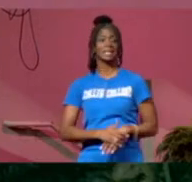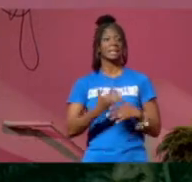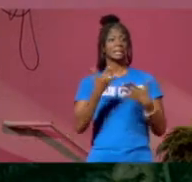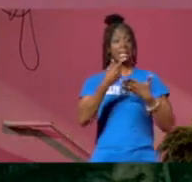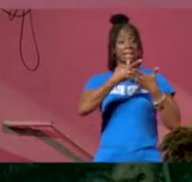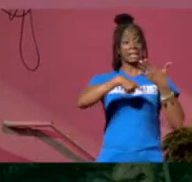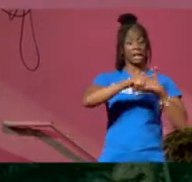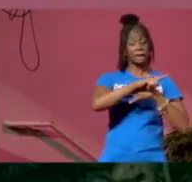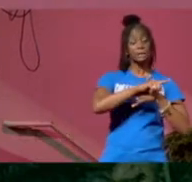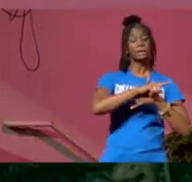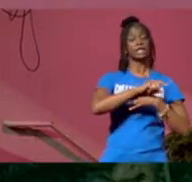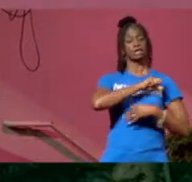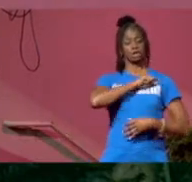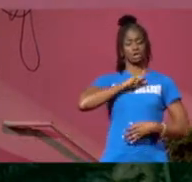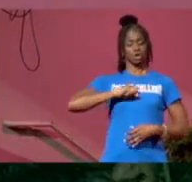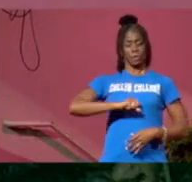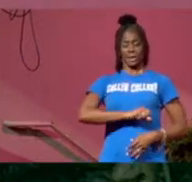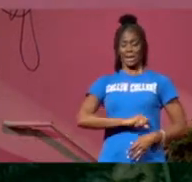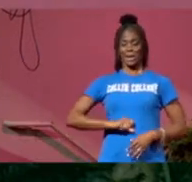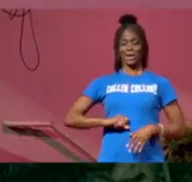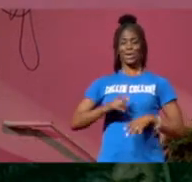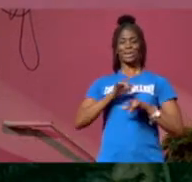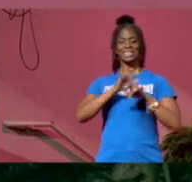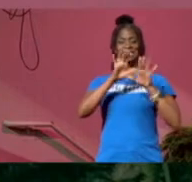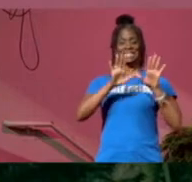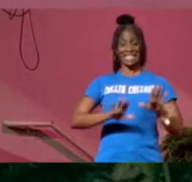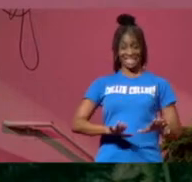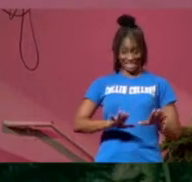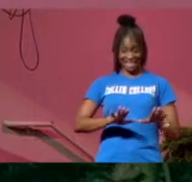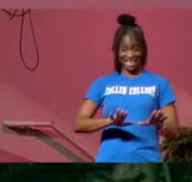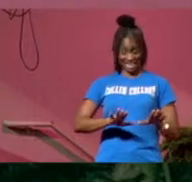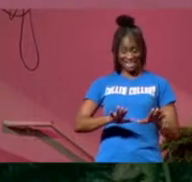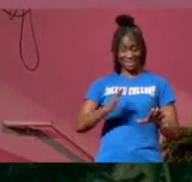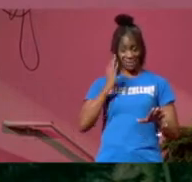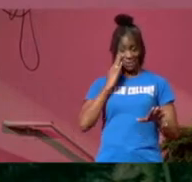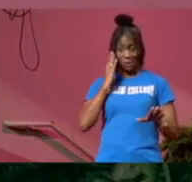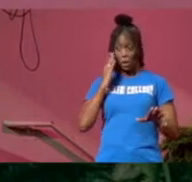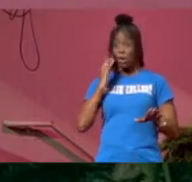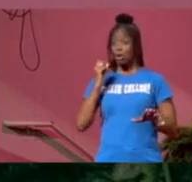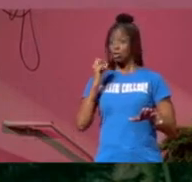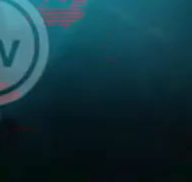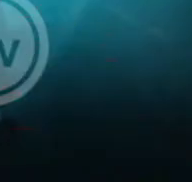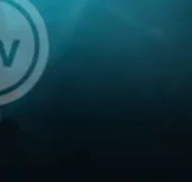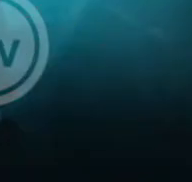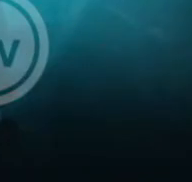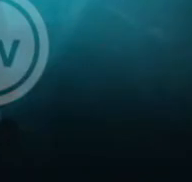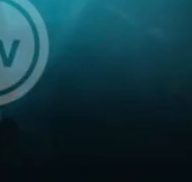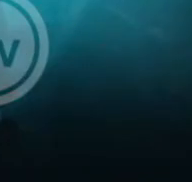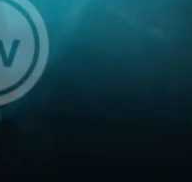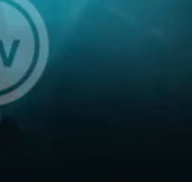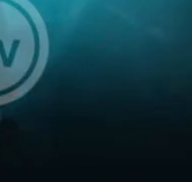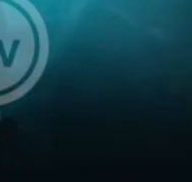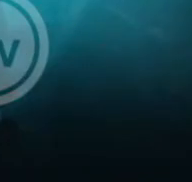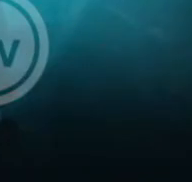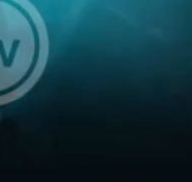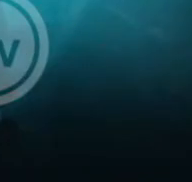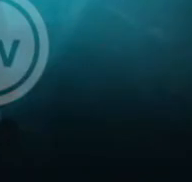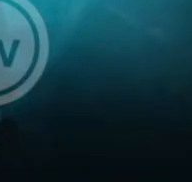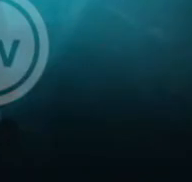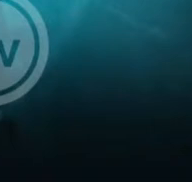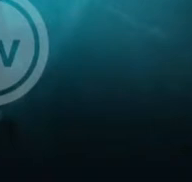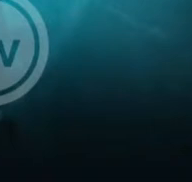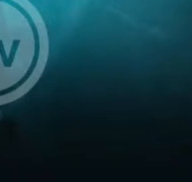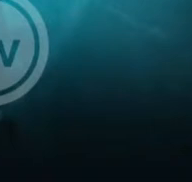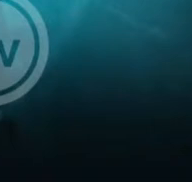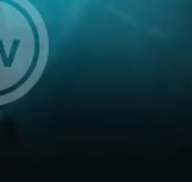Sunday. You heard it before, but we're going to talk about it again. We're asking everyone who has not had the fun of life drained from them to